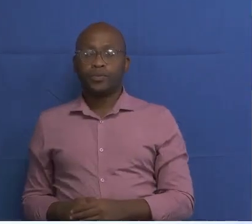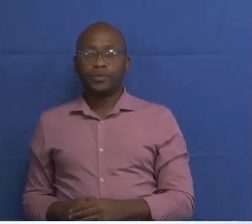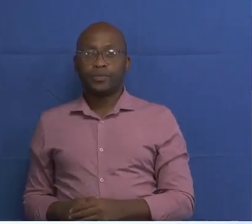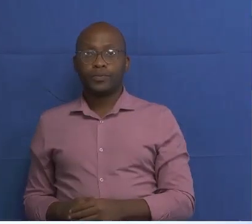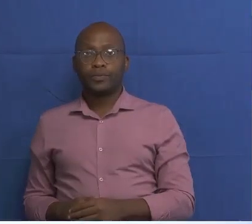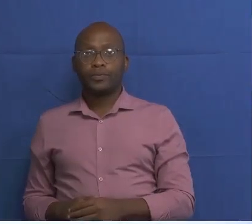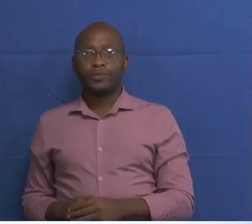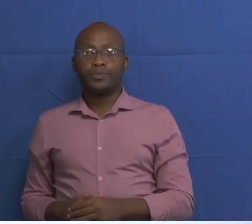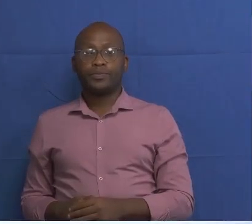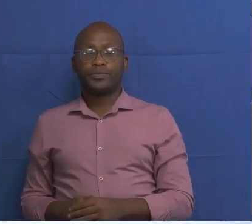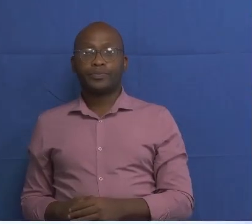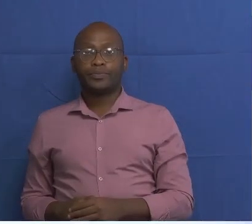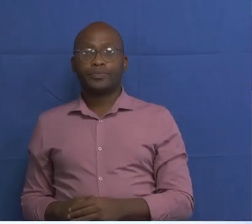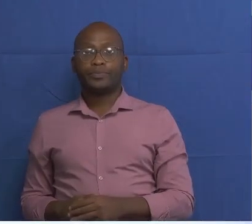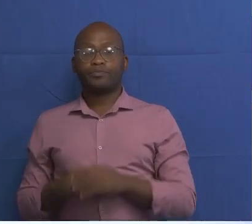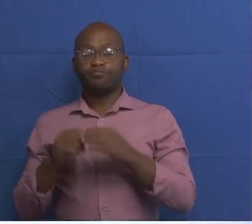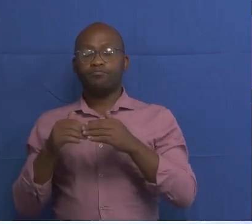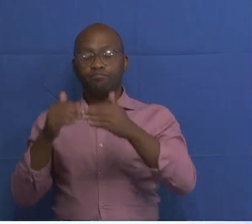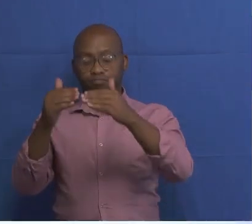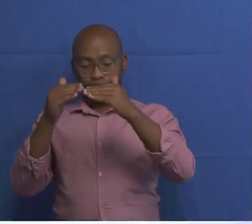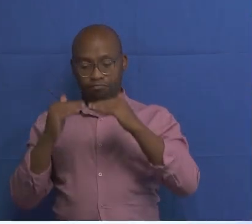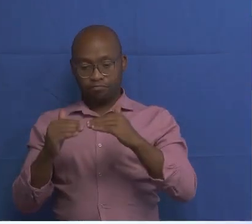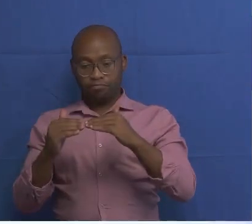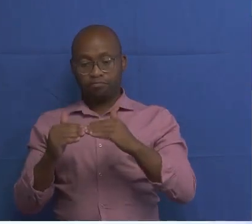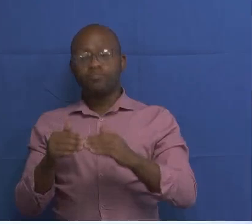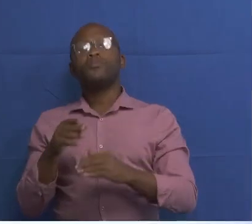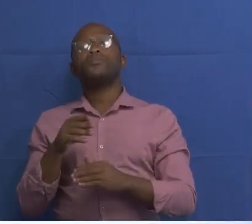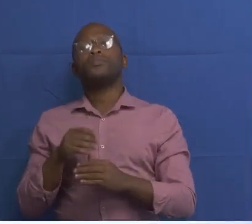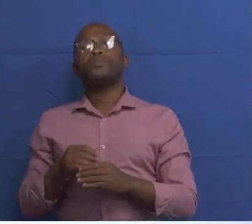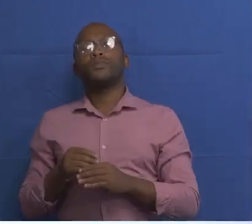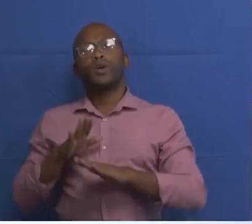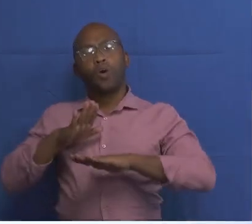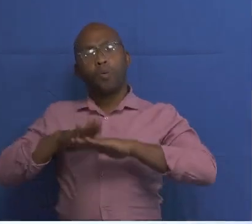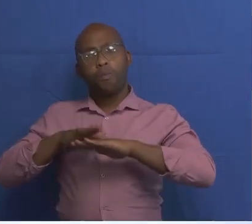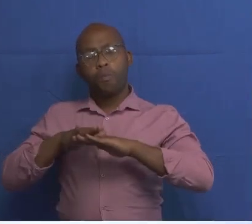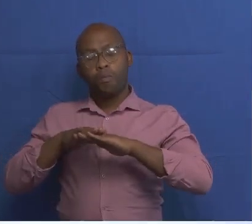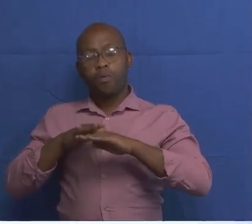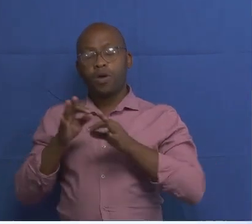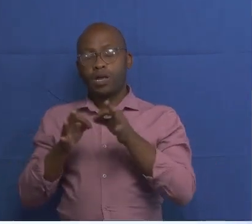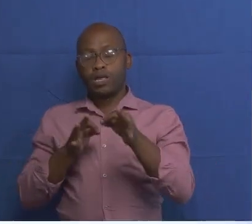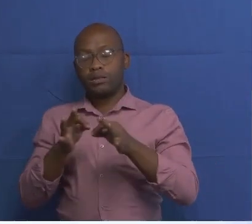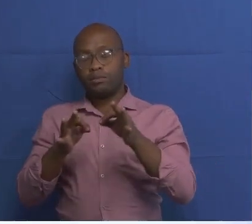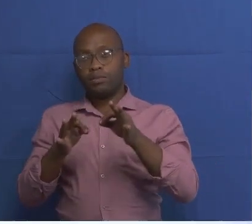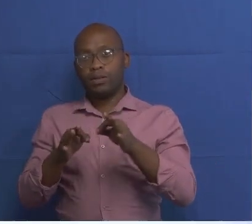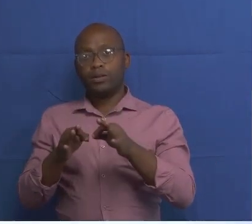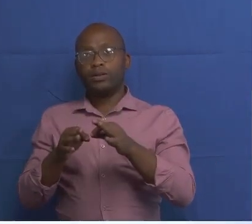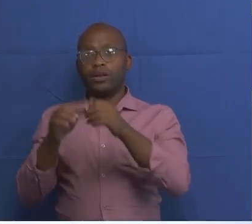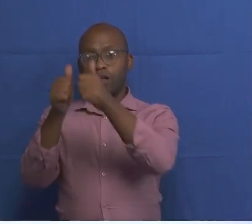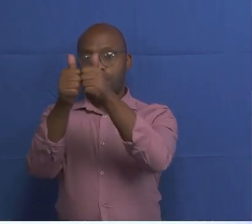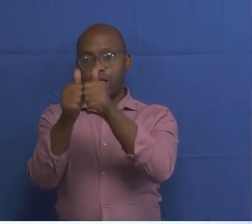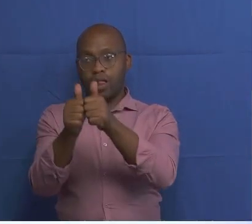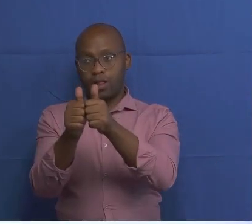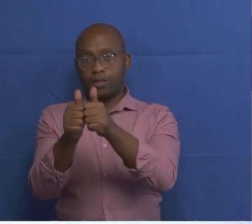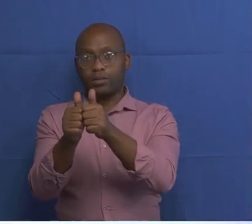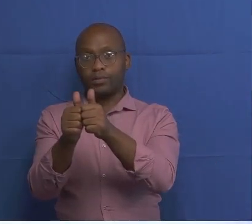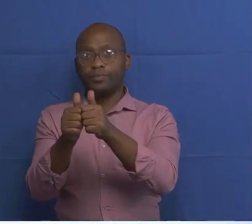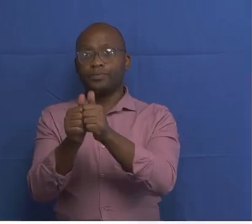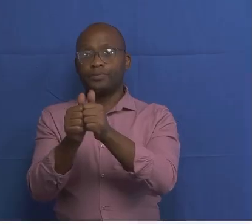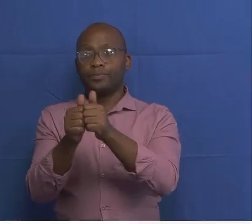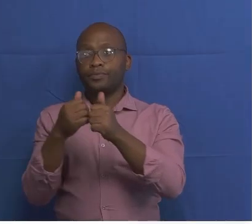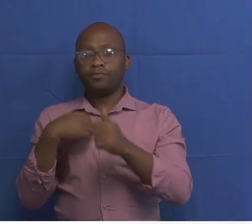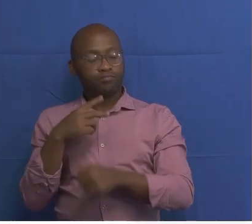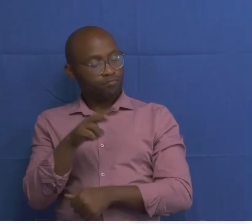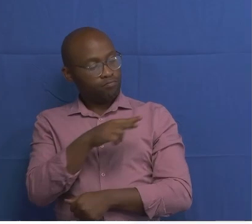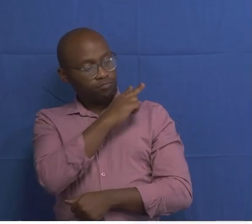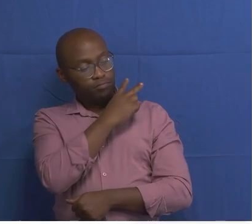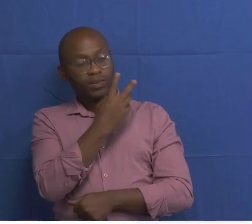move on and talk more about these alleles. Now, on the right here, we have got a diagram that shows